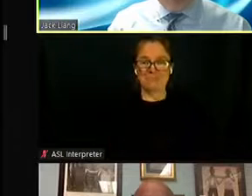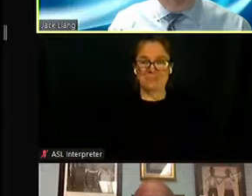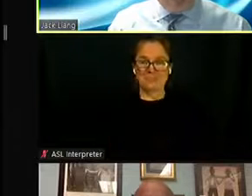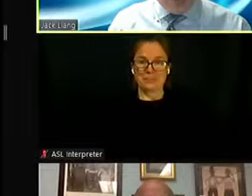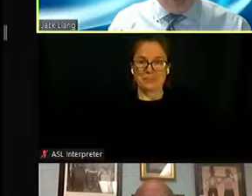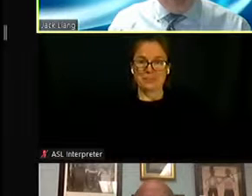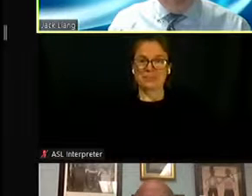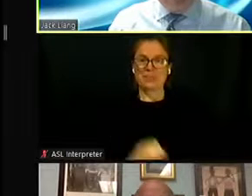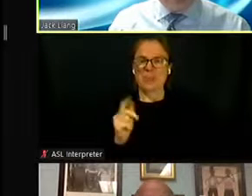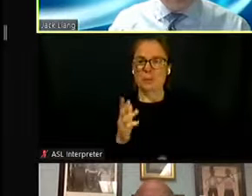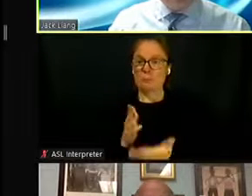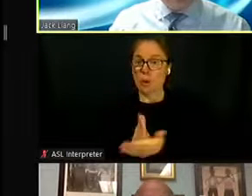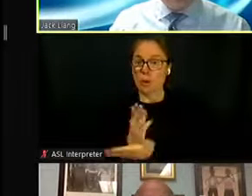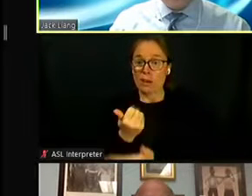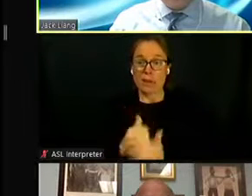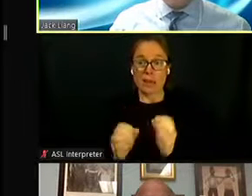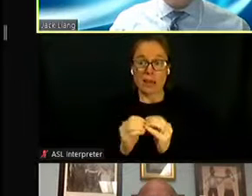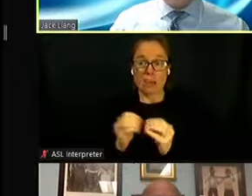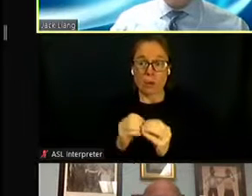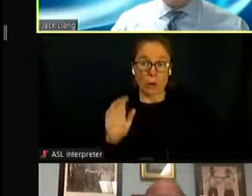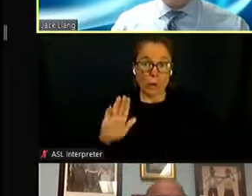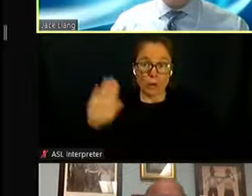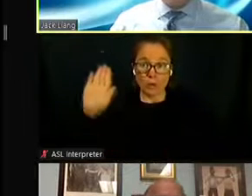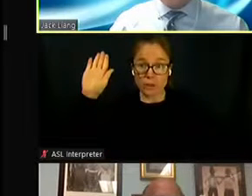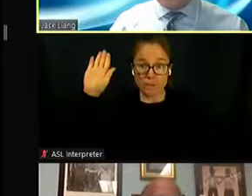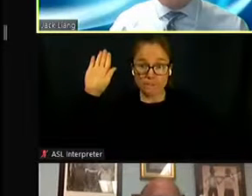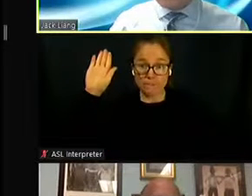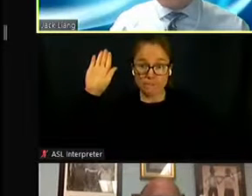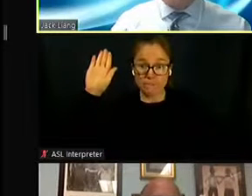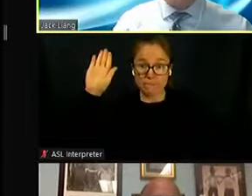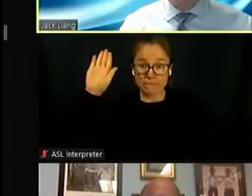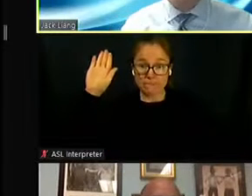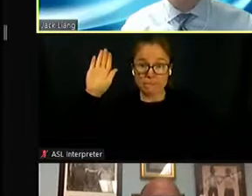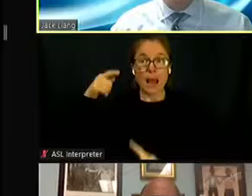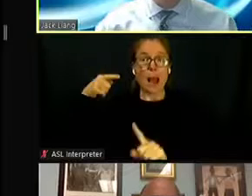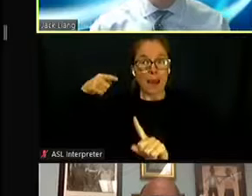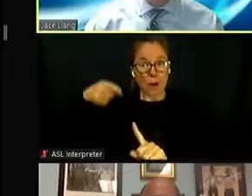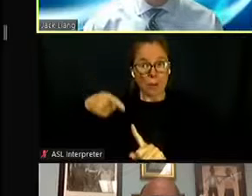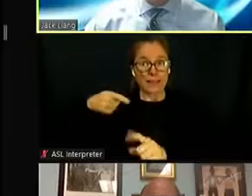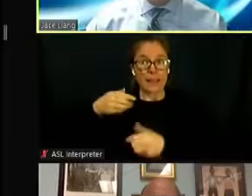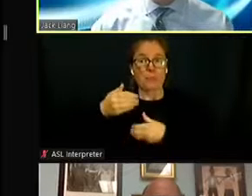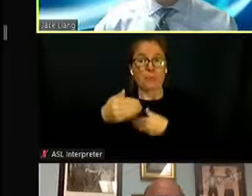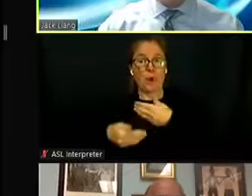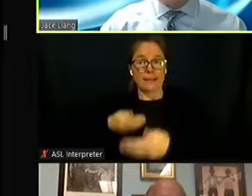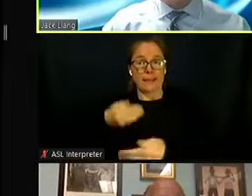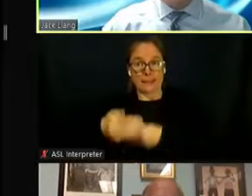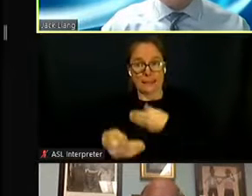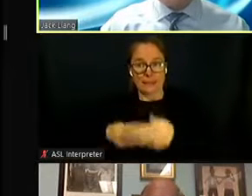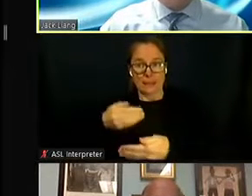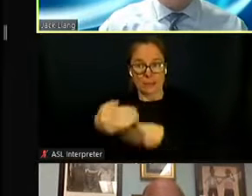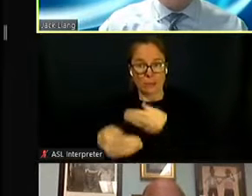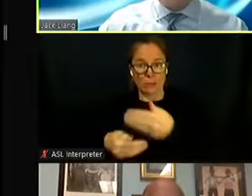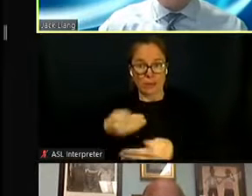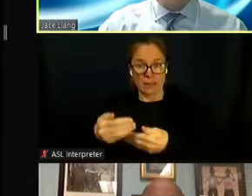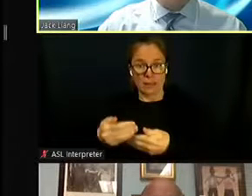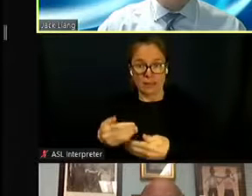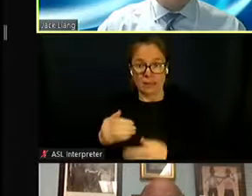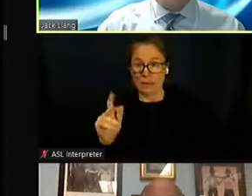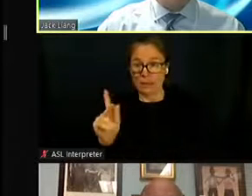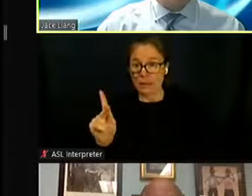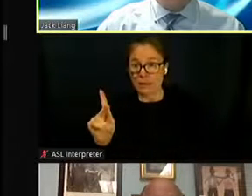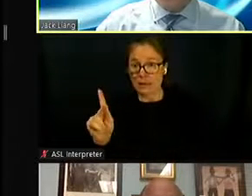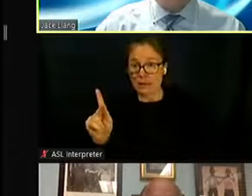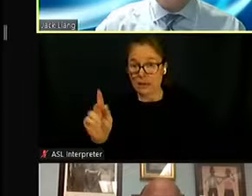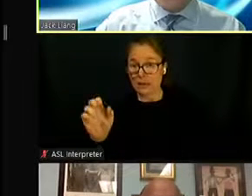All right, anybody else that has their hand raised in particular about these questions? I want to ask Kevin before we move on